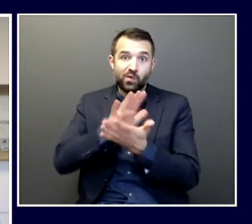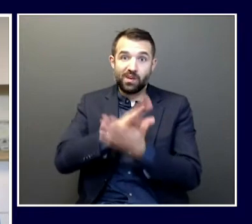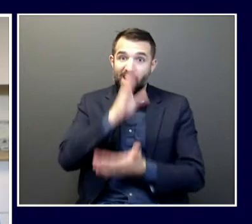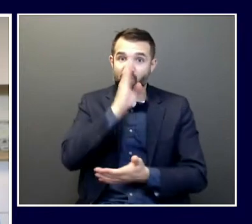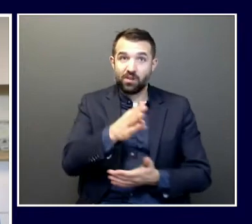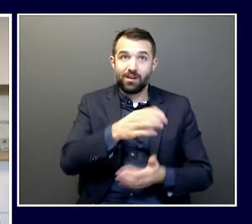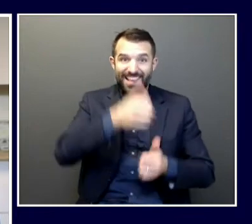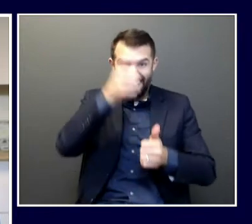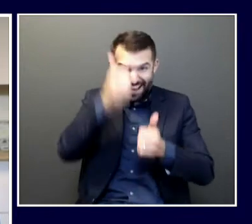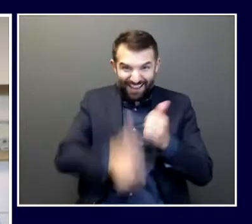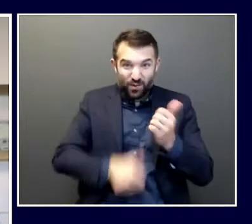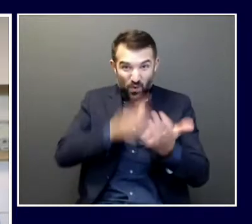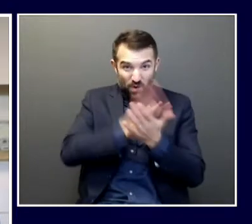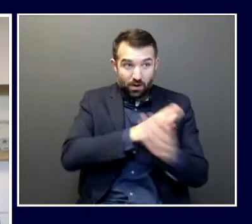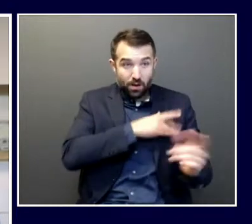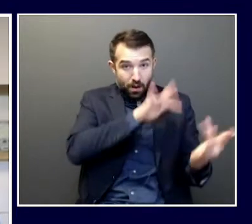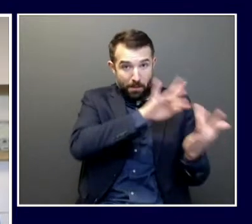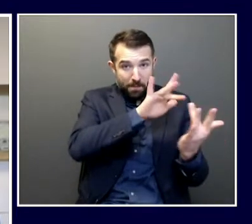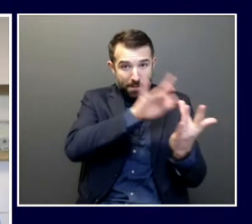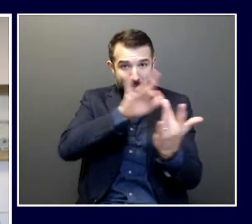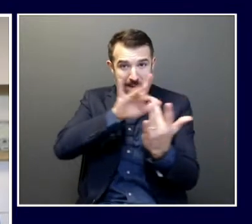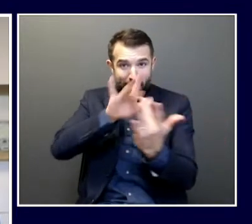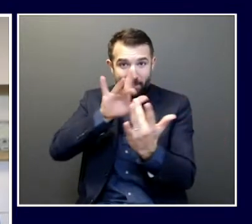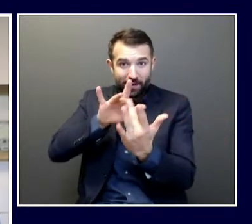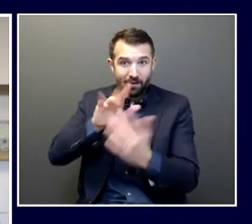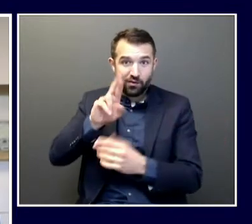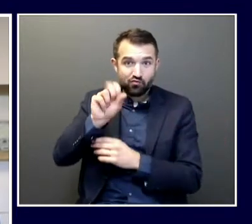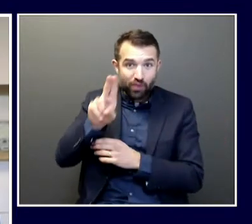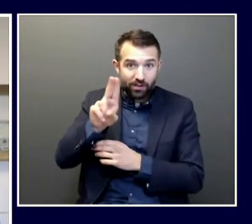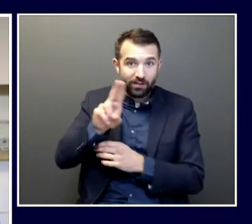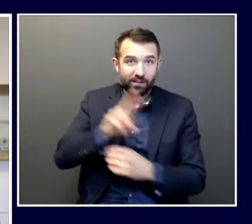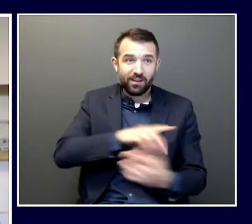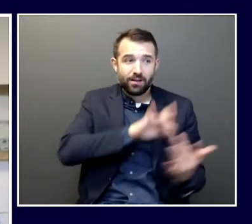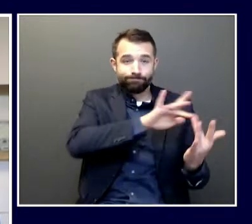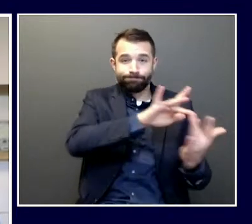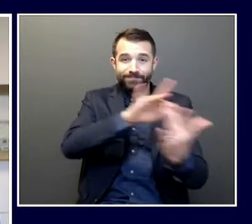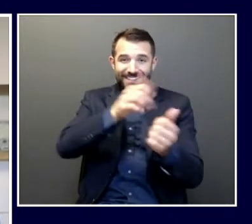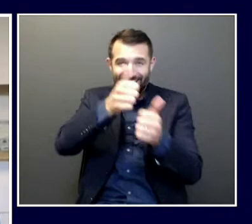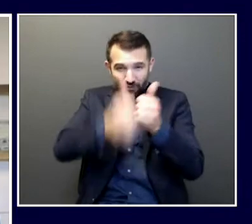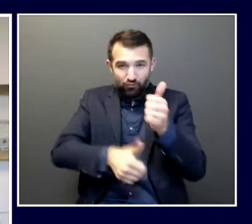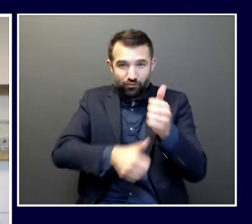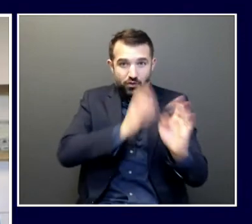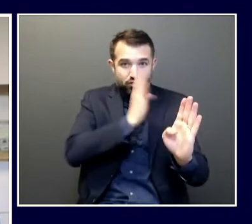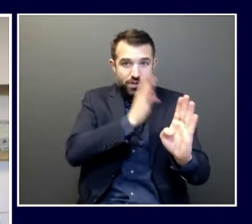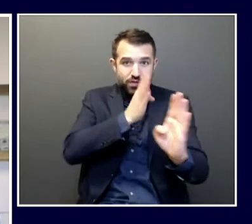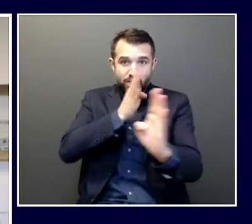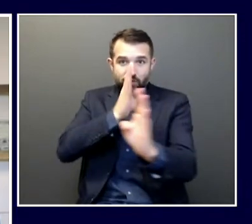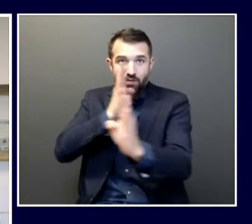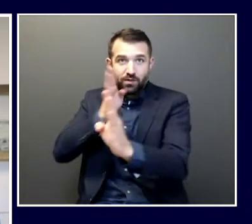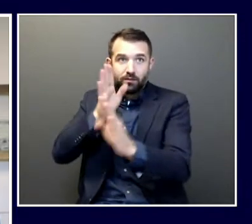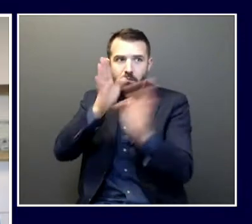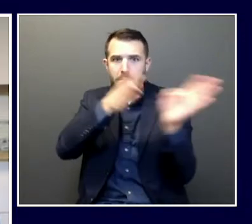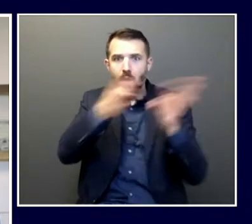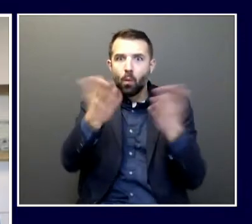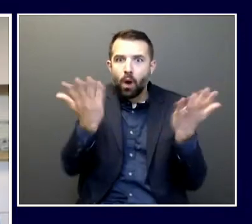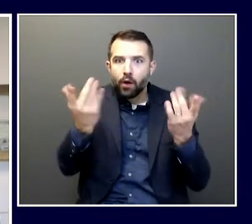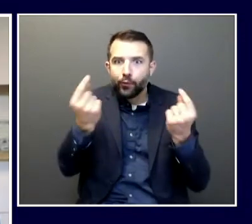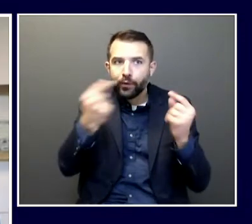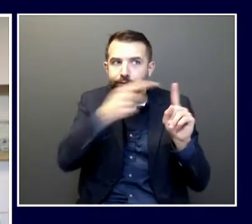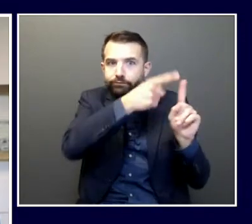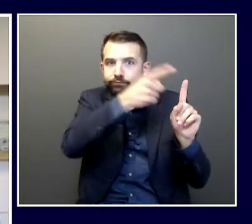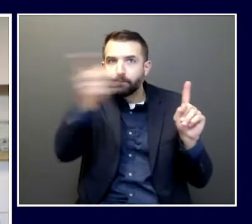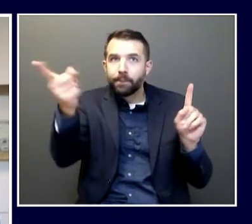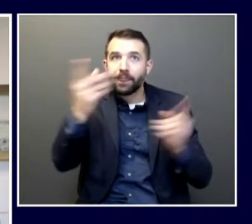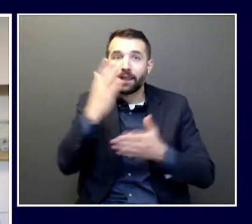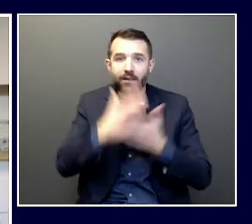single RSU, to ask them where they are in terms of their vaccination planning. Some have said, yep, we wanted clinics. Some have said, we'd